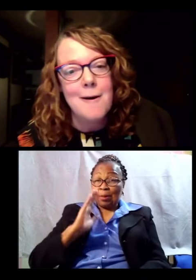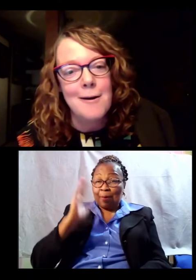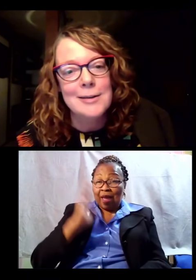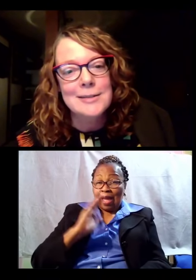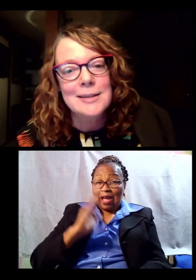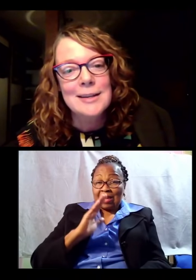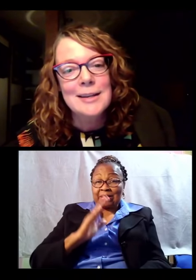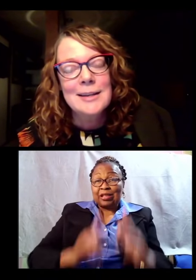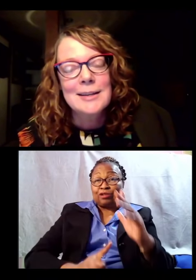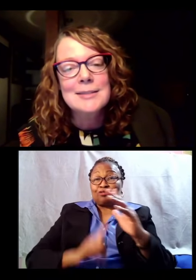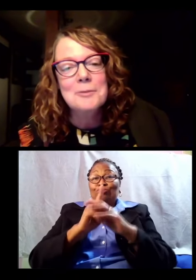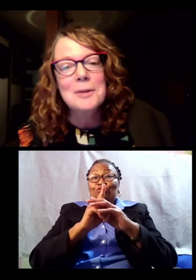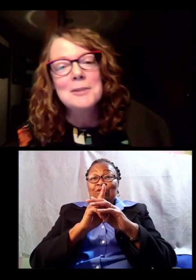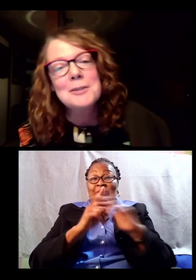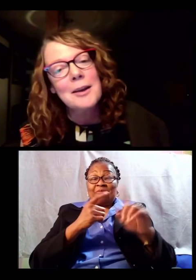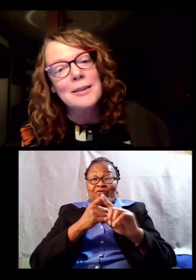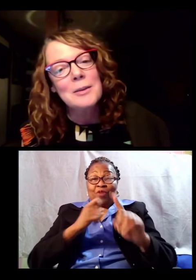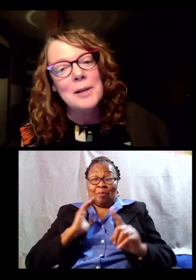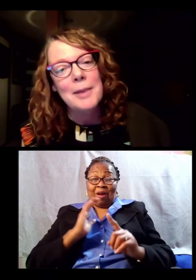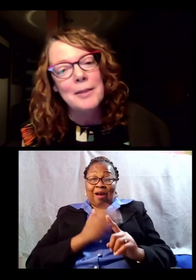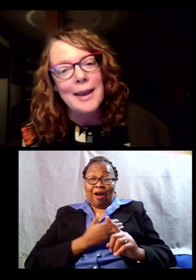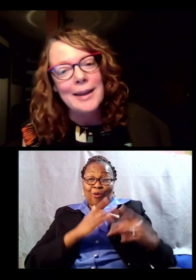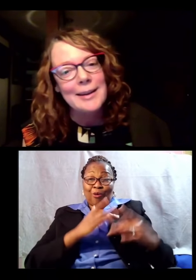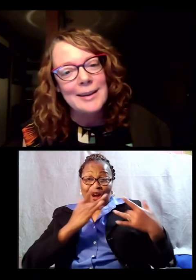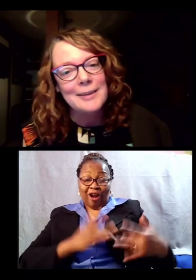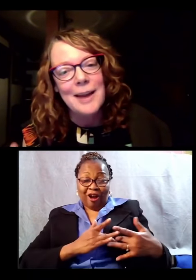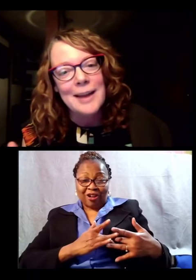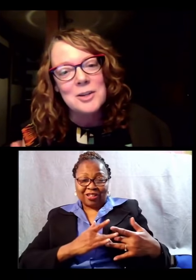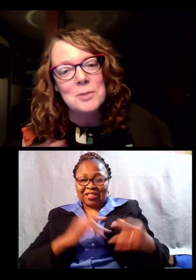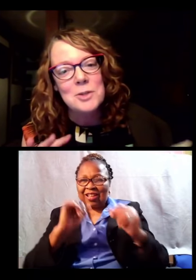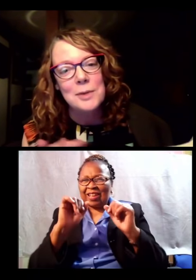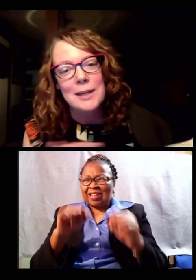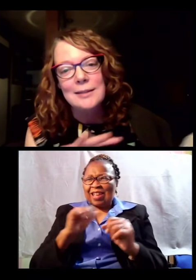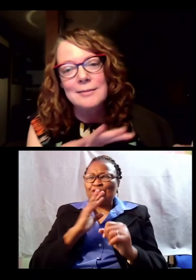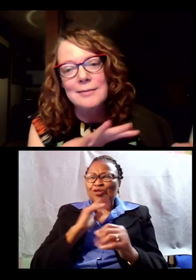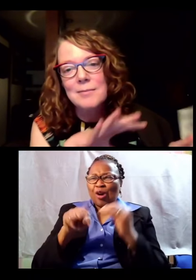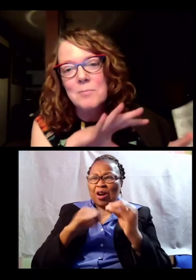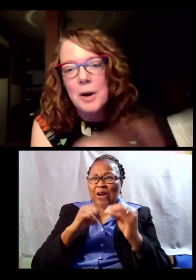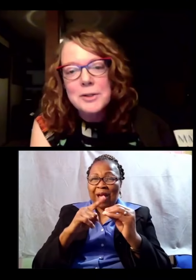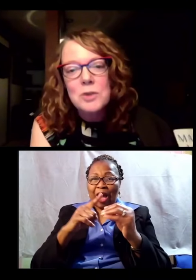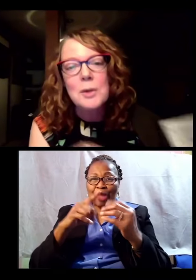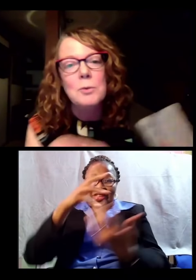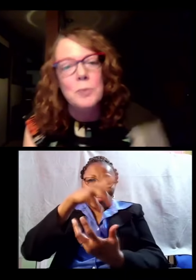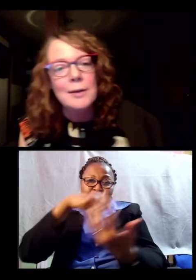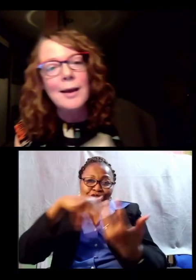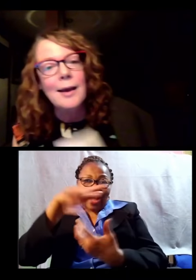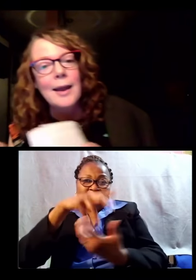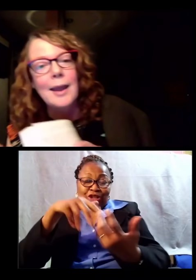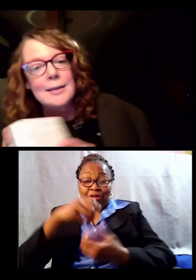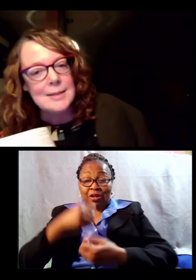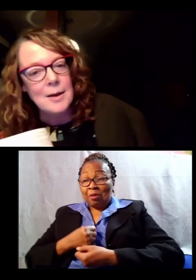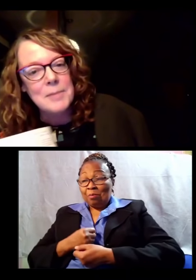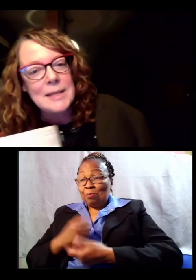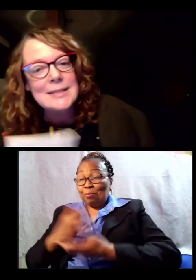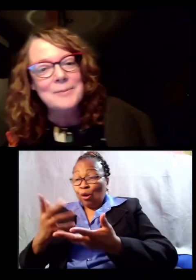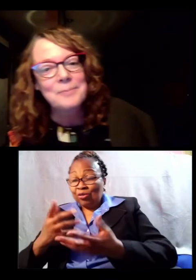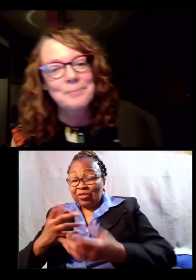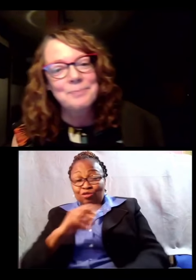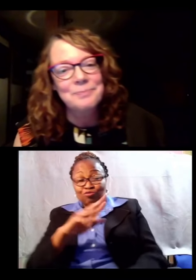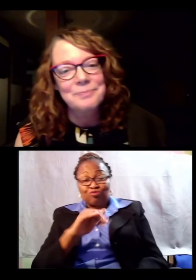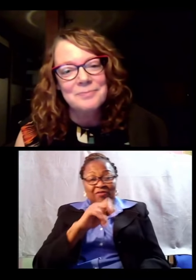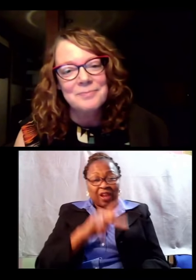in our heart. So can you talk a little bit about that interaction between poetry, Rilke, and